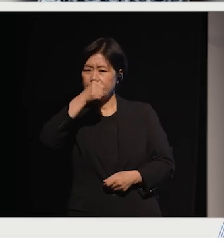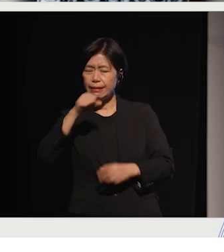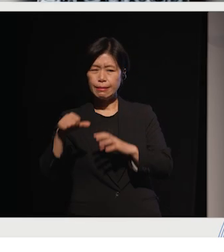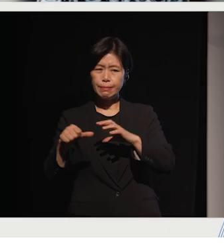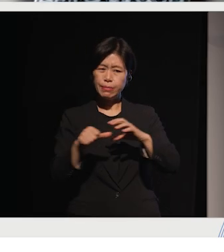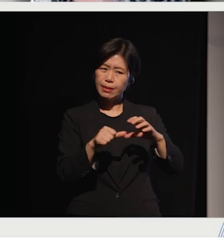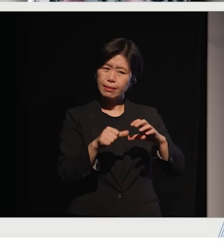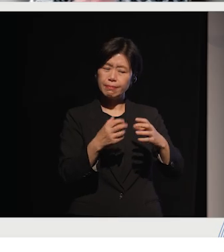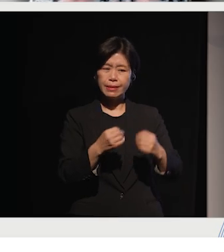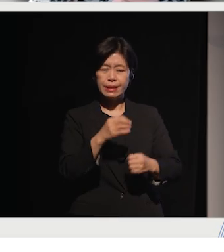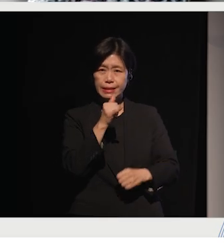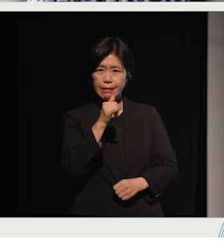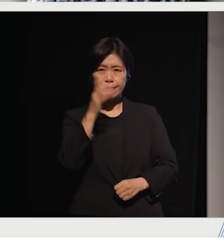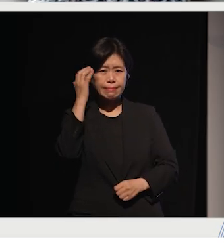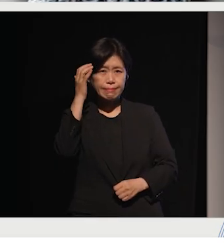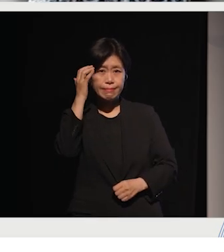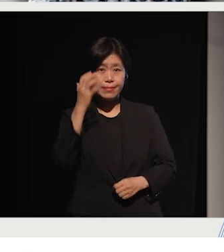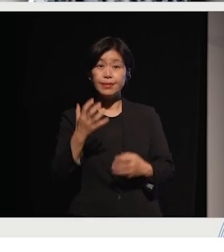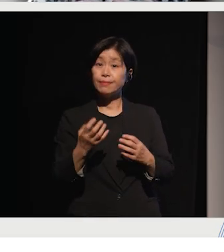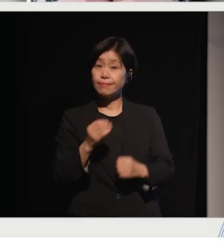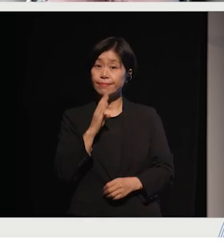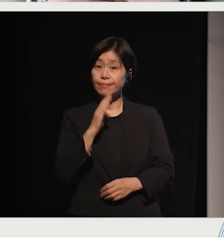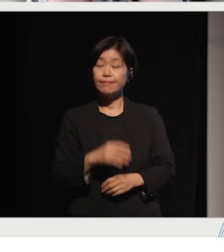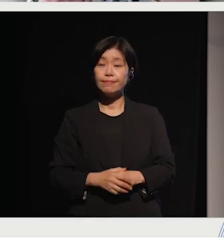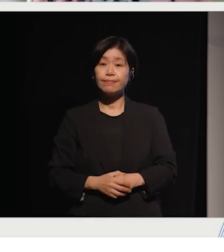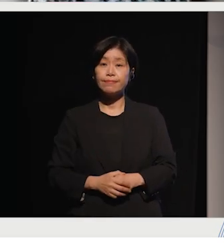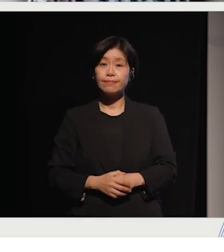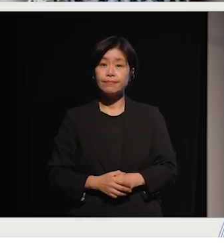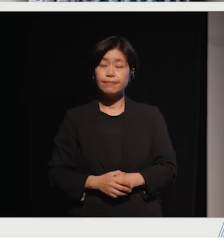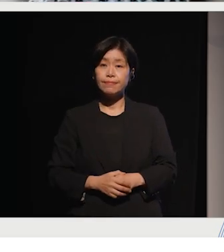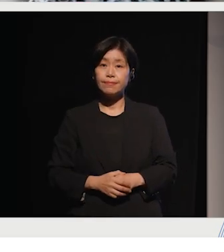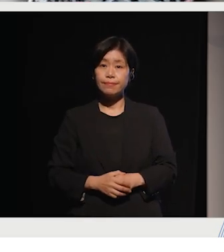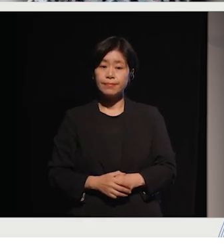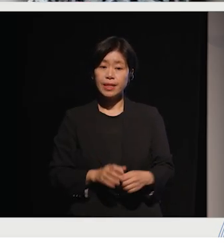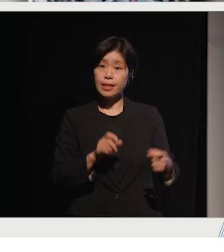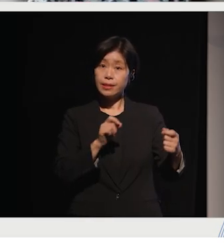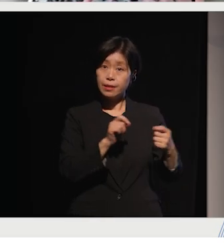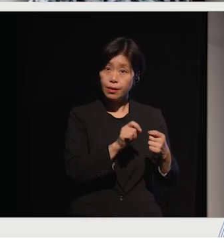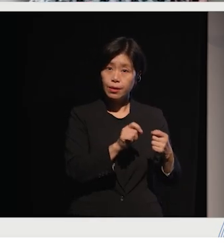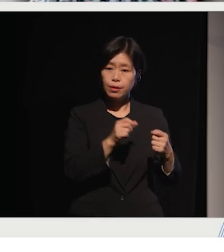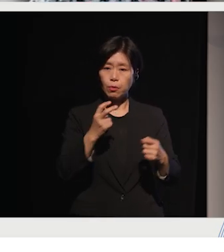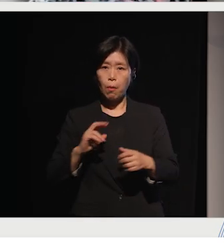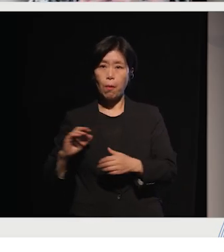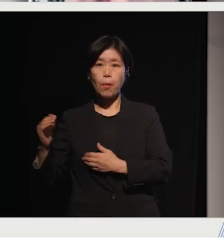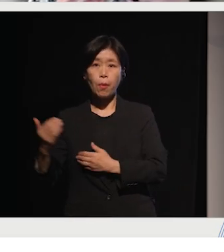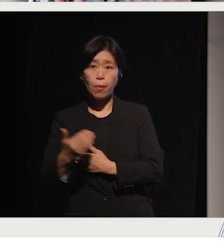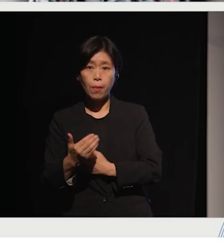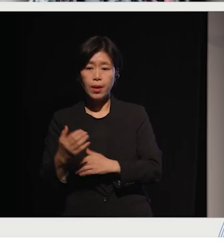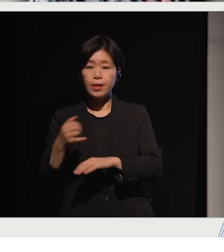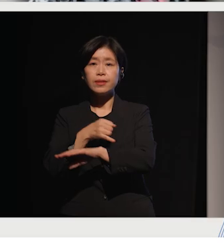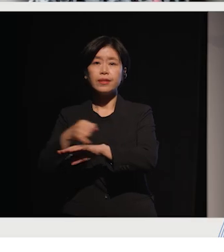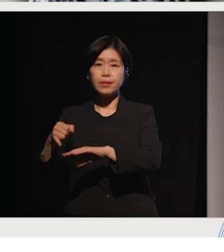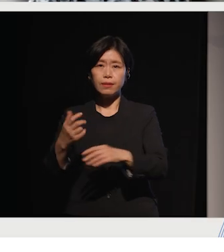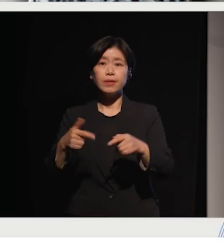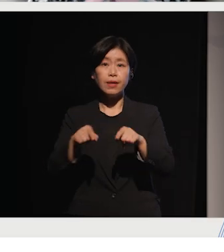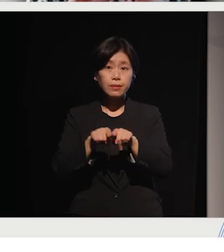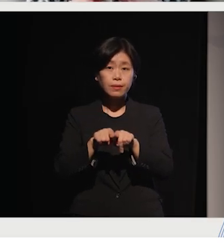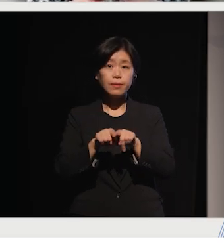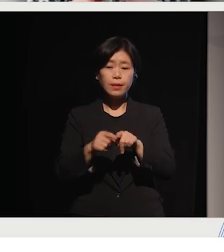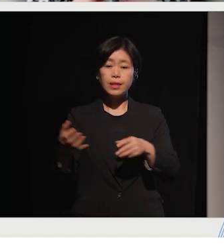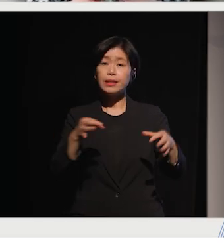around accessibility is tied to funding. We should be fundraising for accessibility, for inclusive